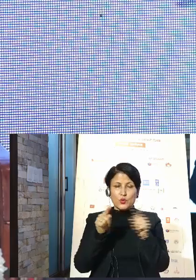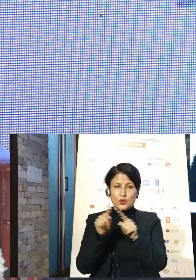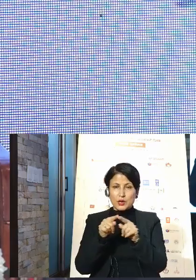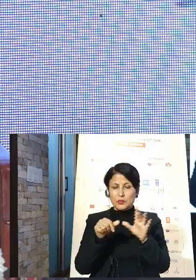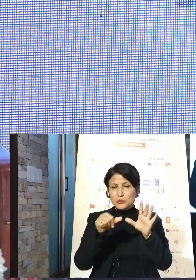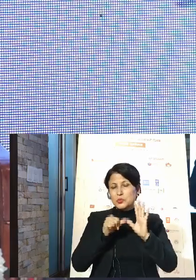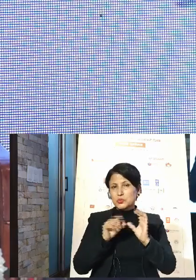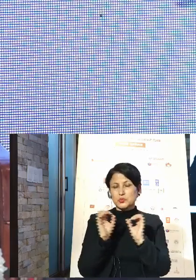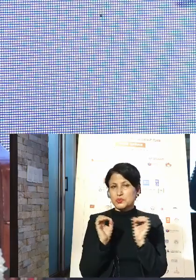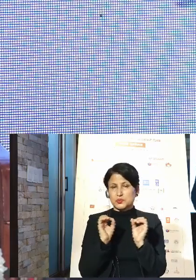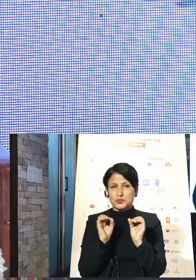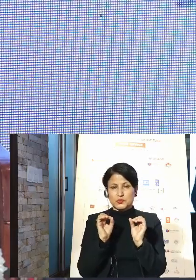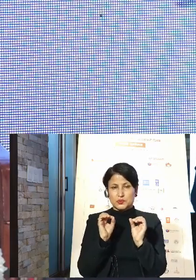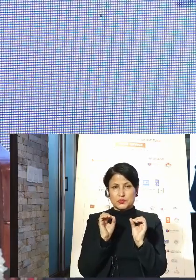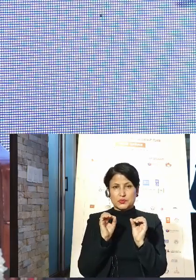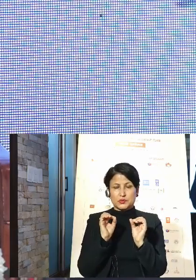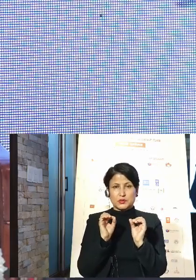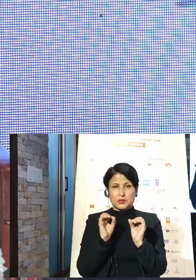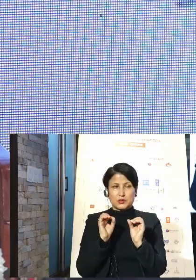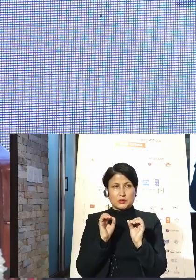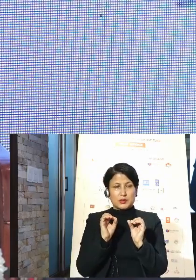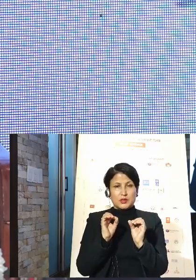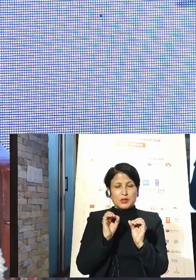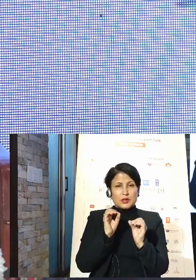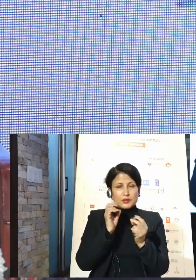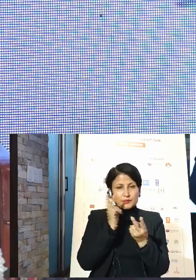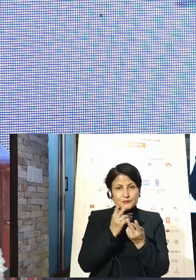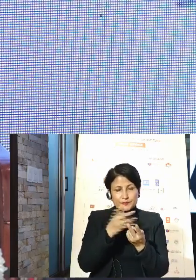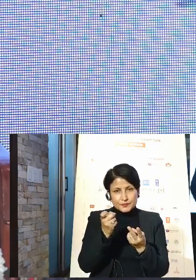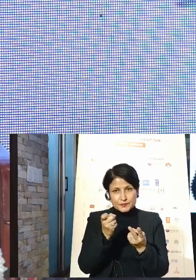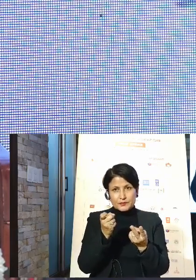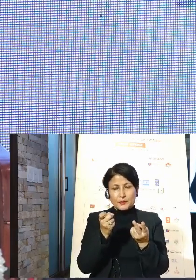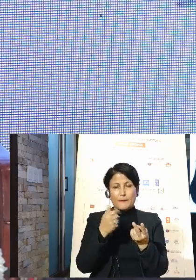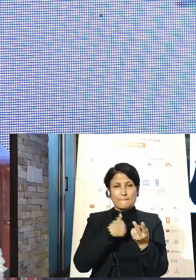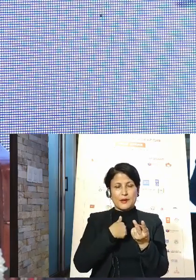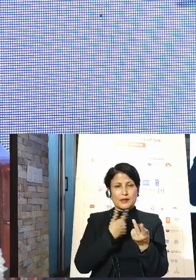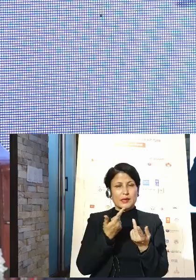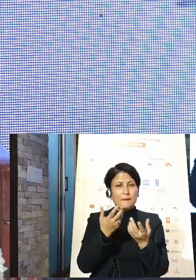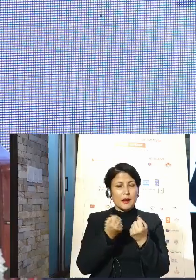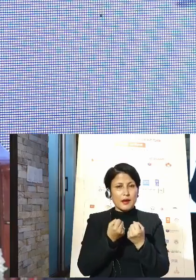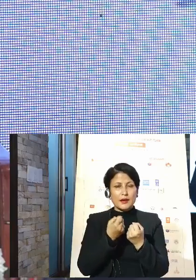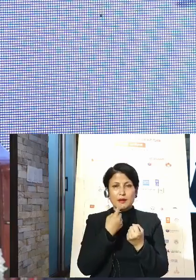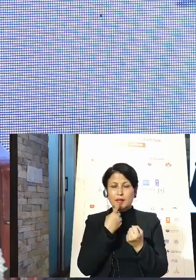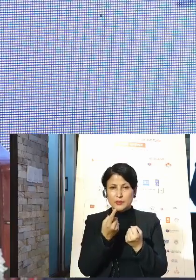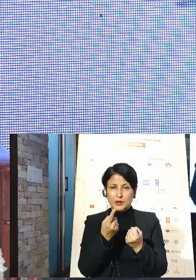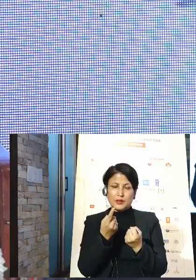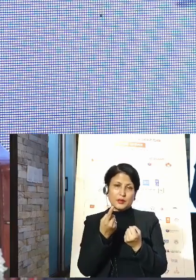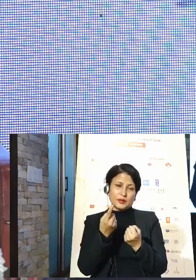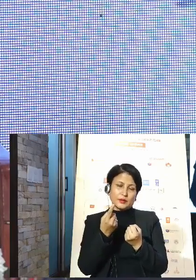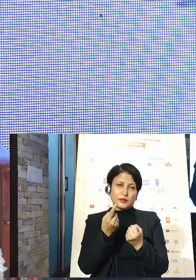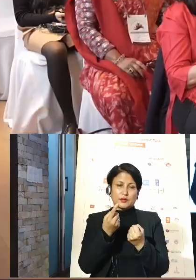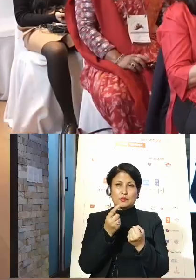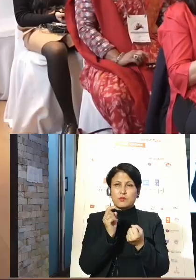didn't receive any image. And for this, I was saying that basically what I found is from the places that I'm spending a lot of